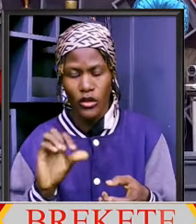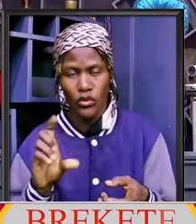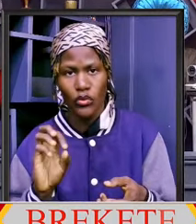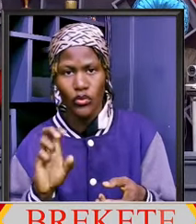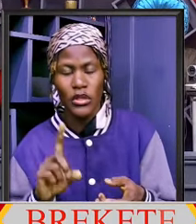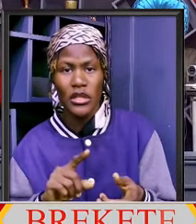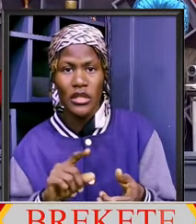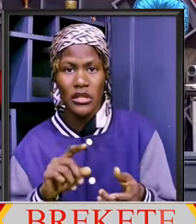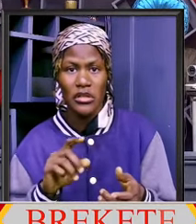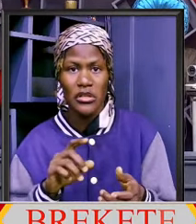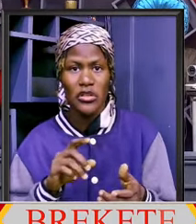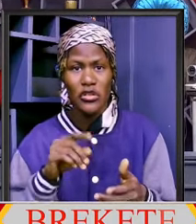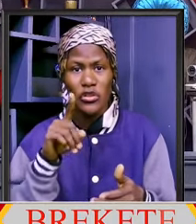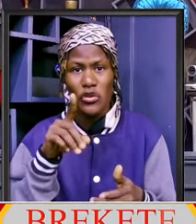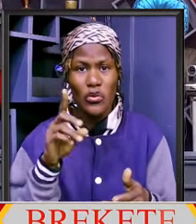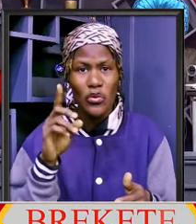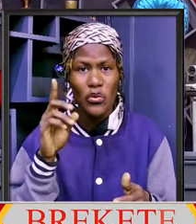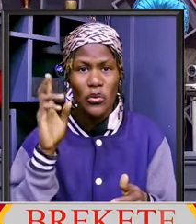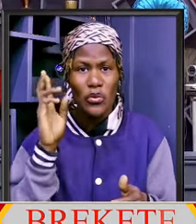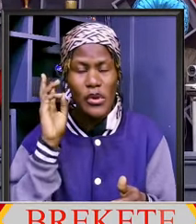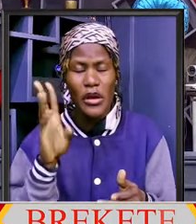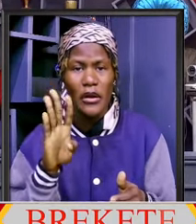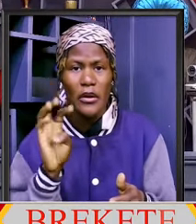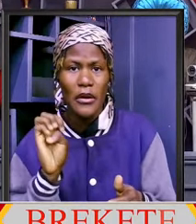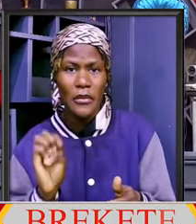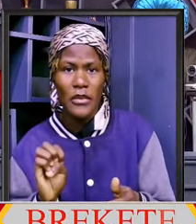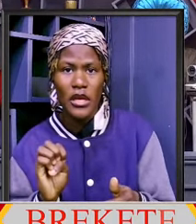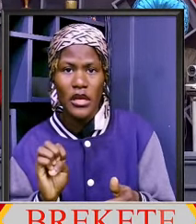1,005. You go surprise, some people no go get even 1,000 naira.